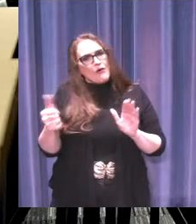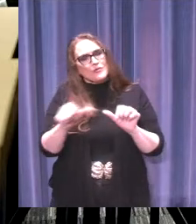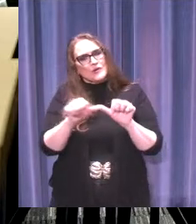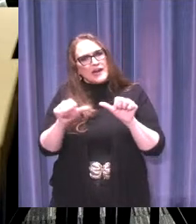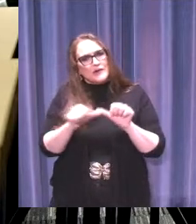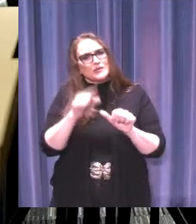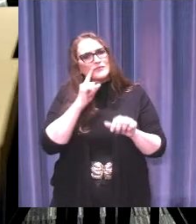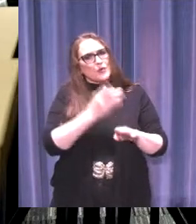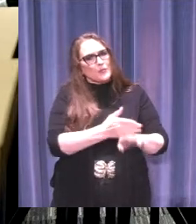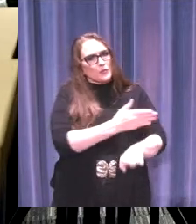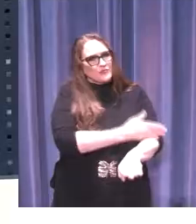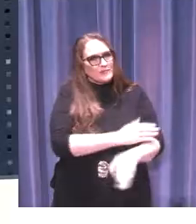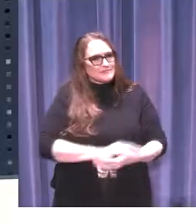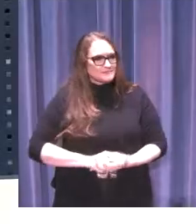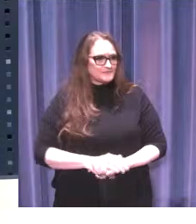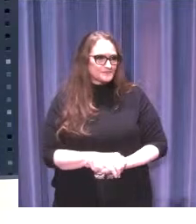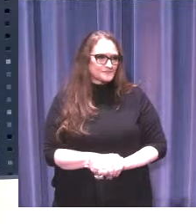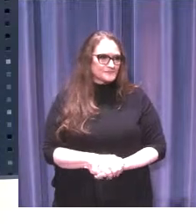for improvement?